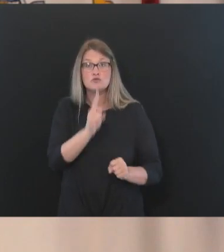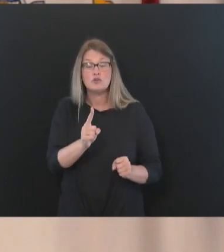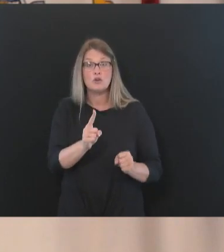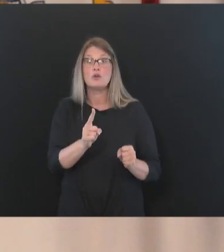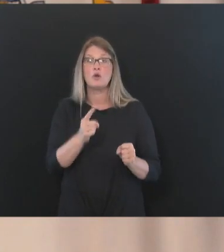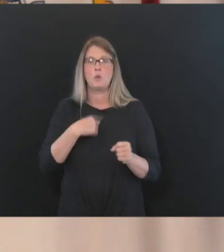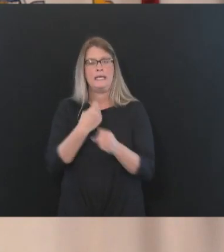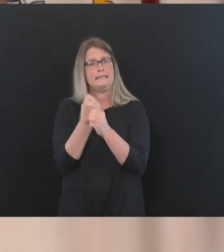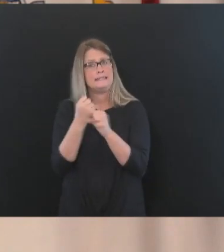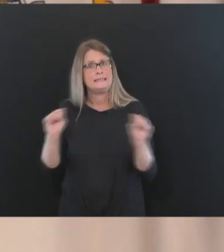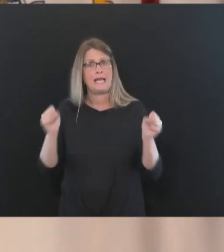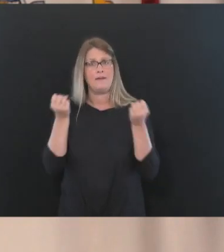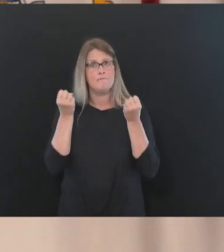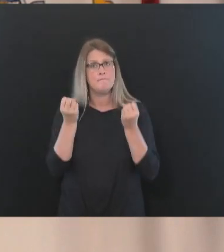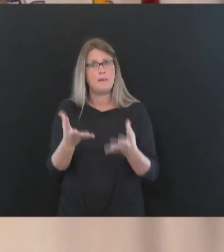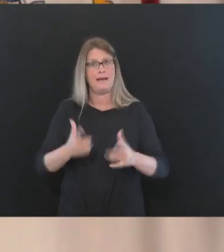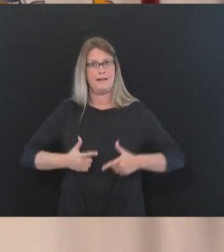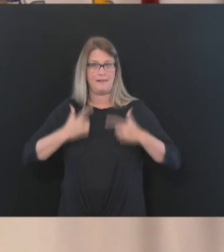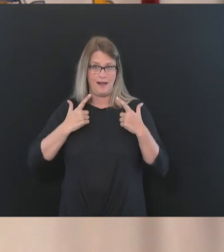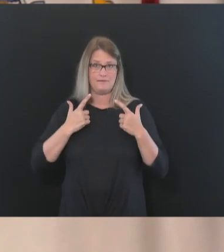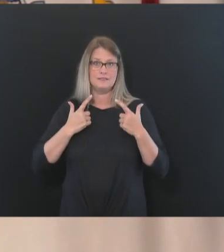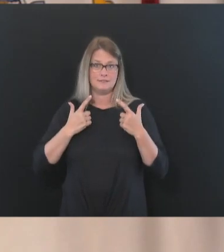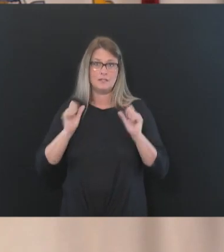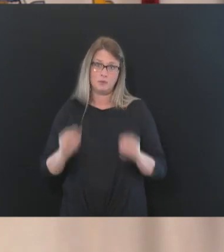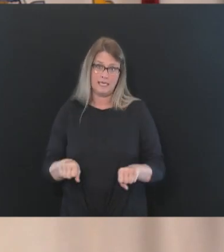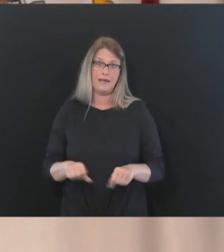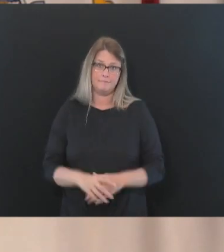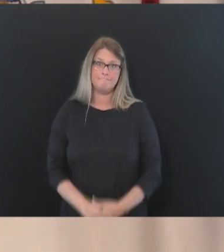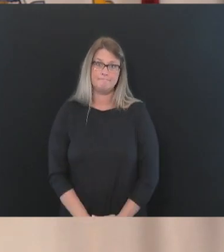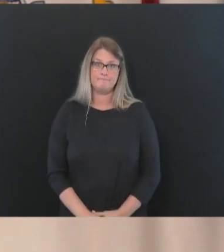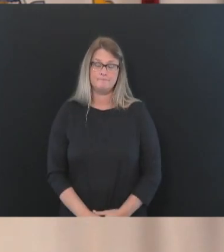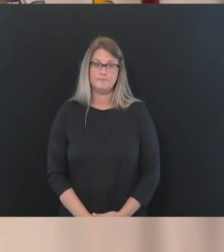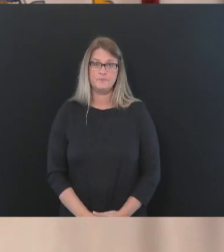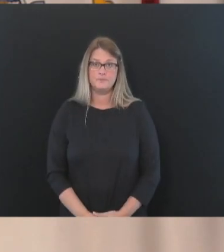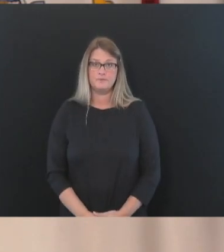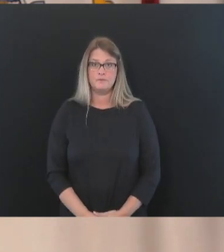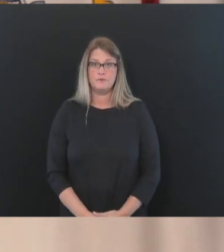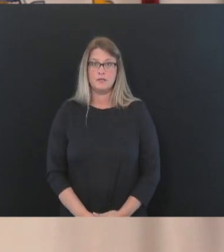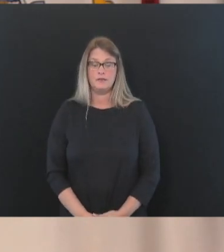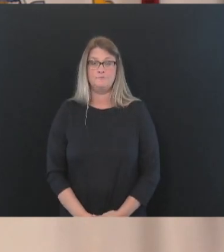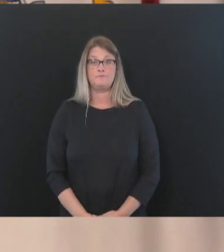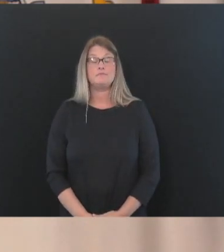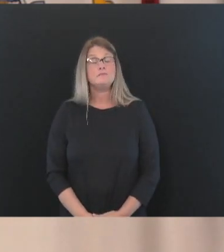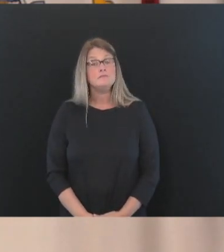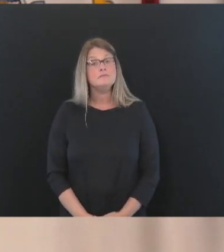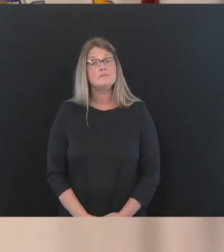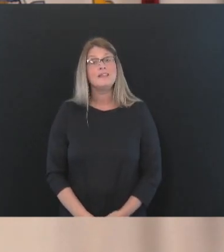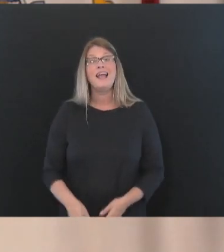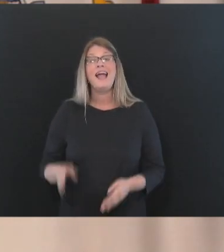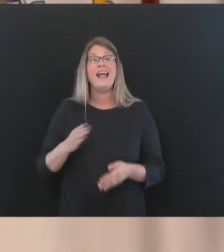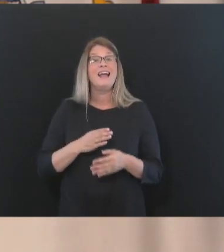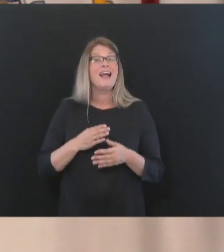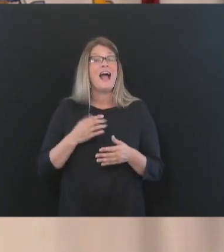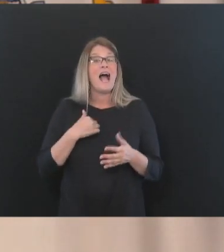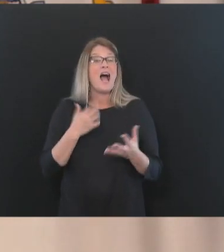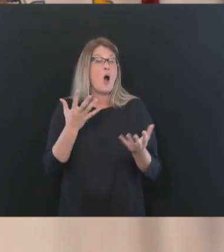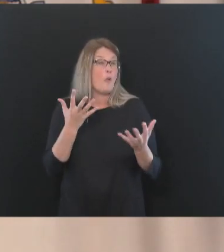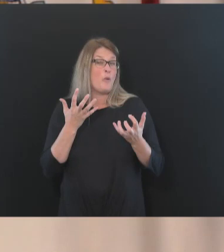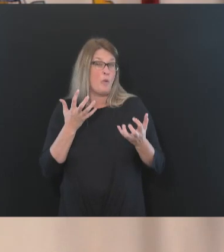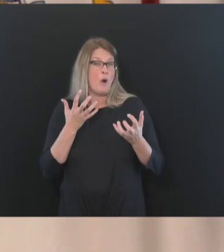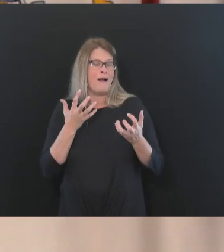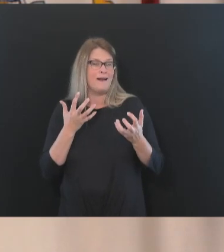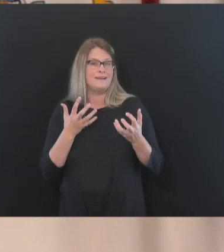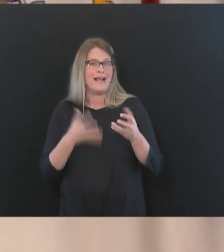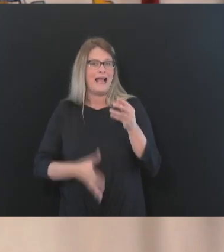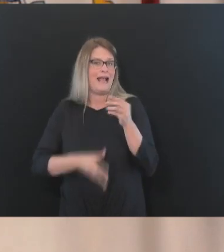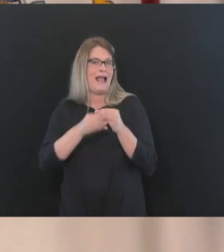we save as many lives as we possibly can. Now, in conclusion, I just want to bring up